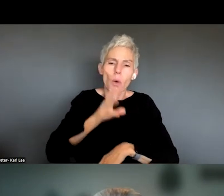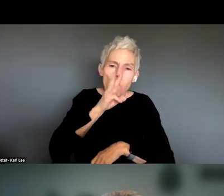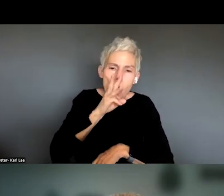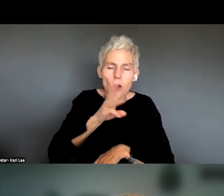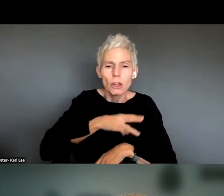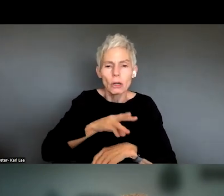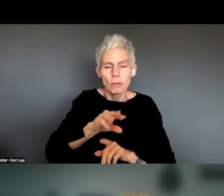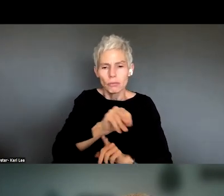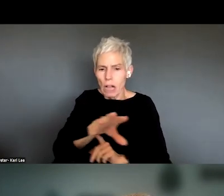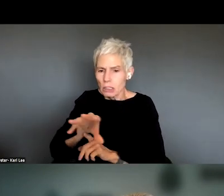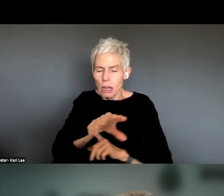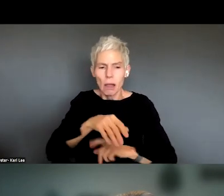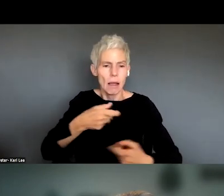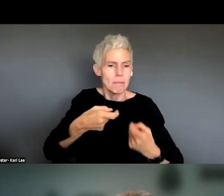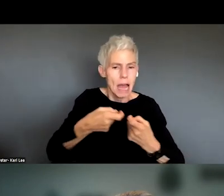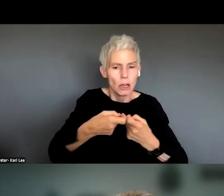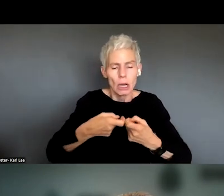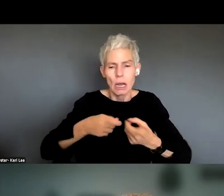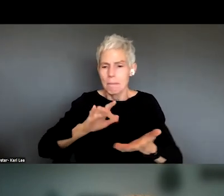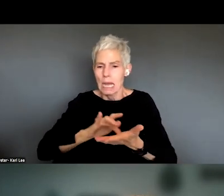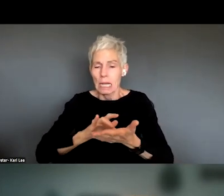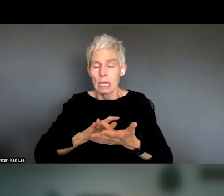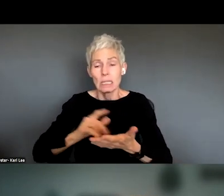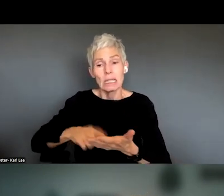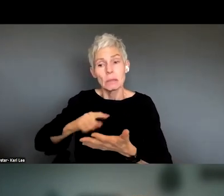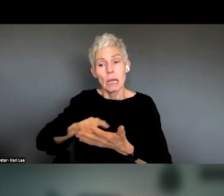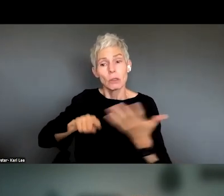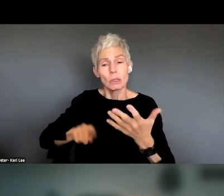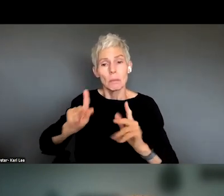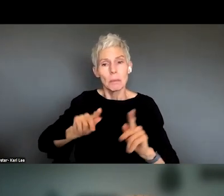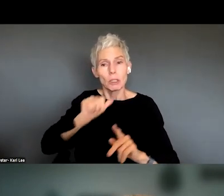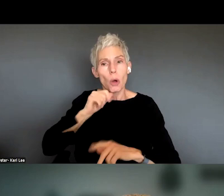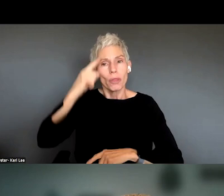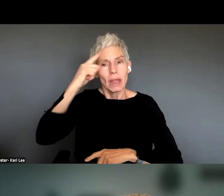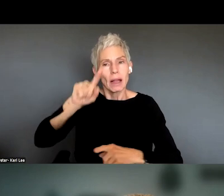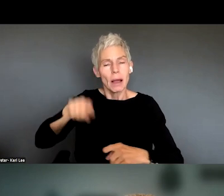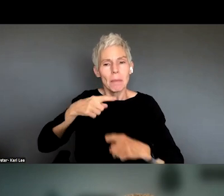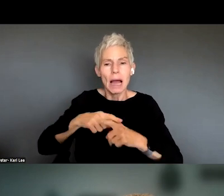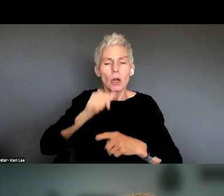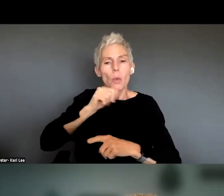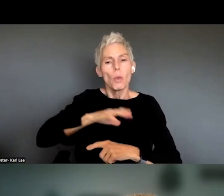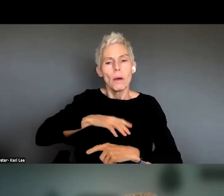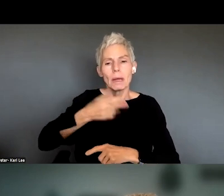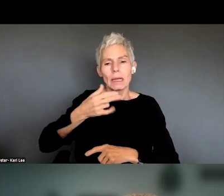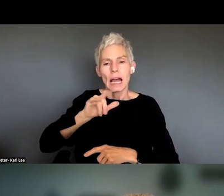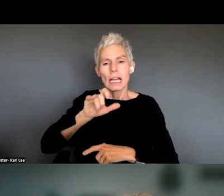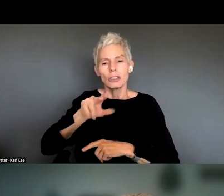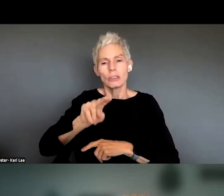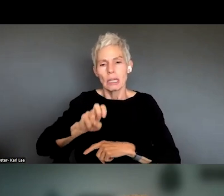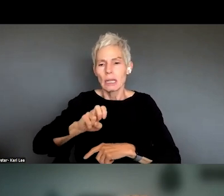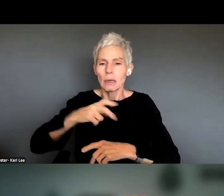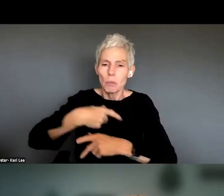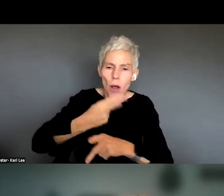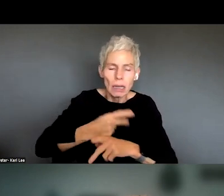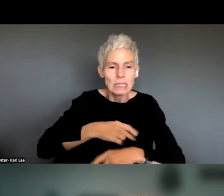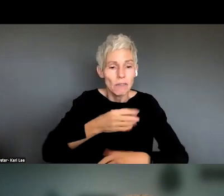necessary medications. But some things people don't think about are feminine hygiene products. If you have an infant, you're going to need formula, diapers. If